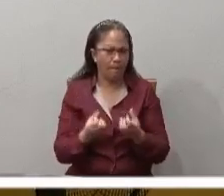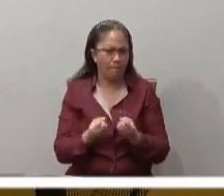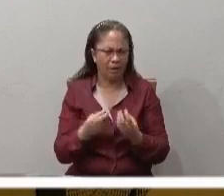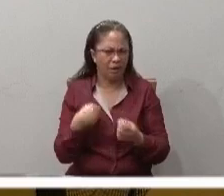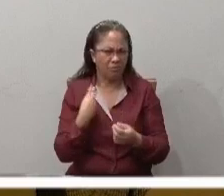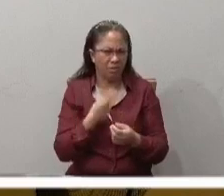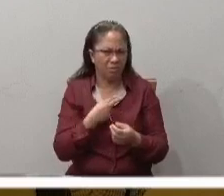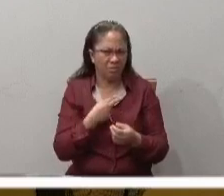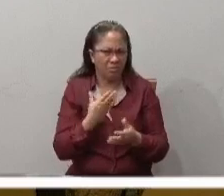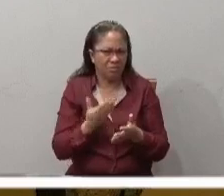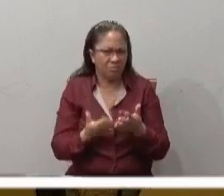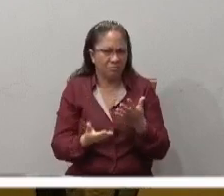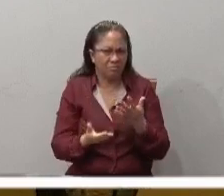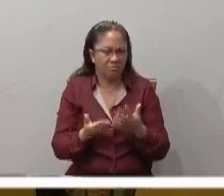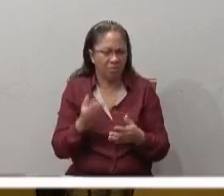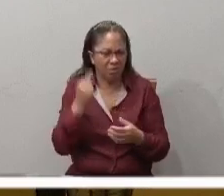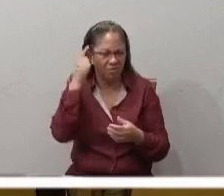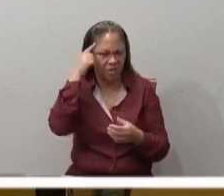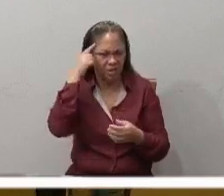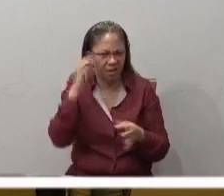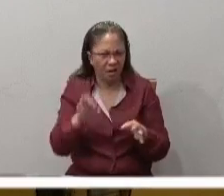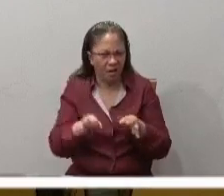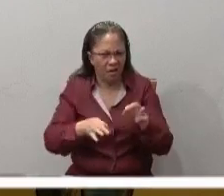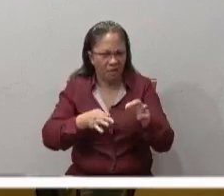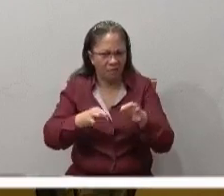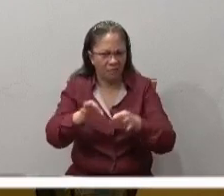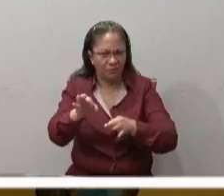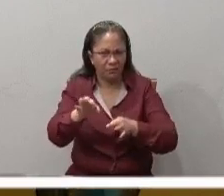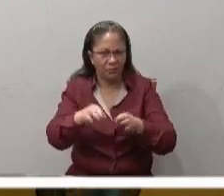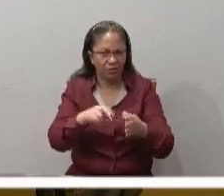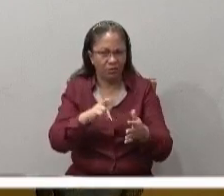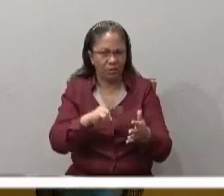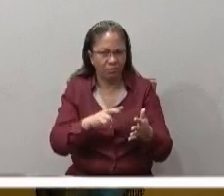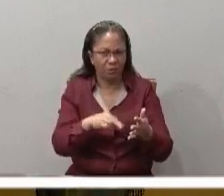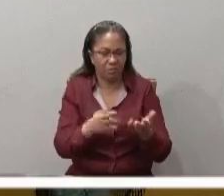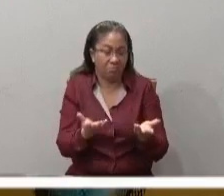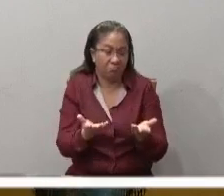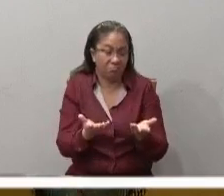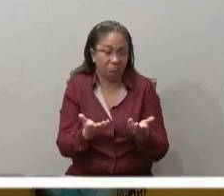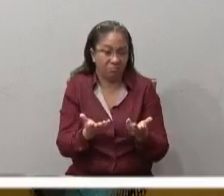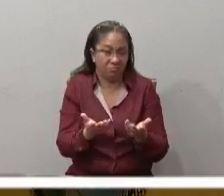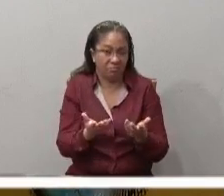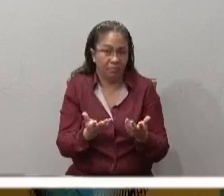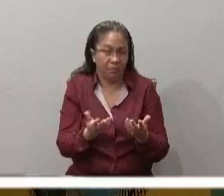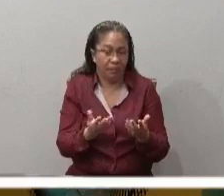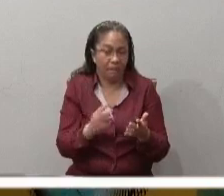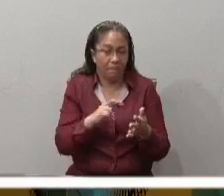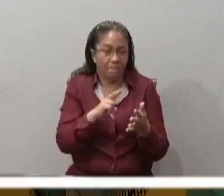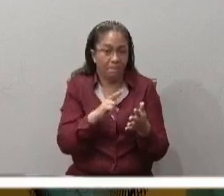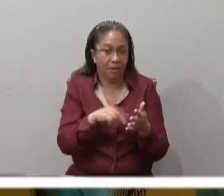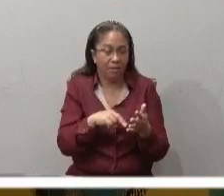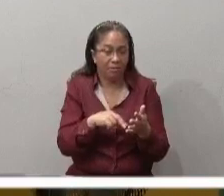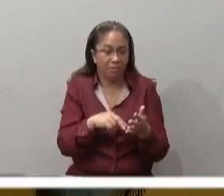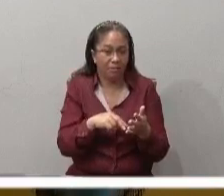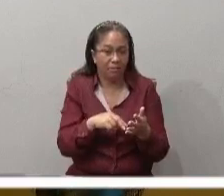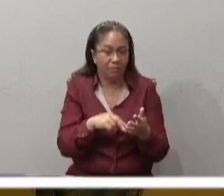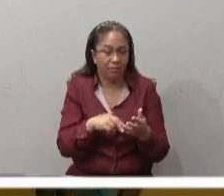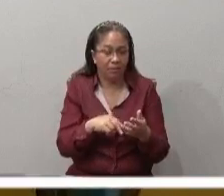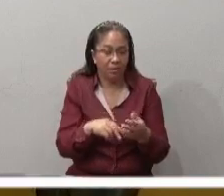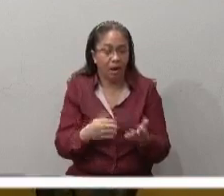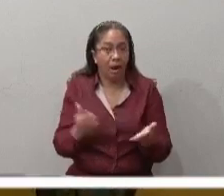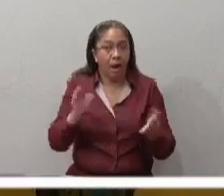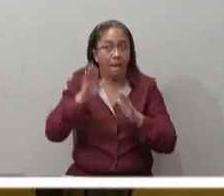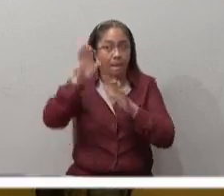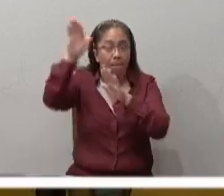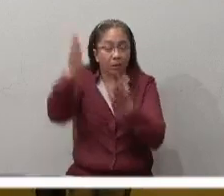see it mainly as a funeral text because it talks about death. But on this text, it says, on this